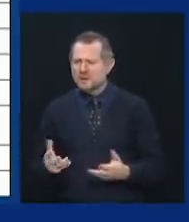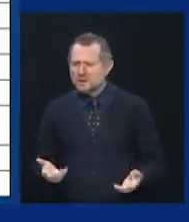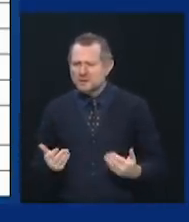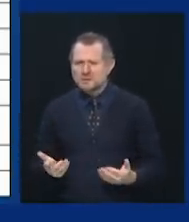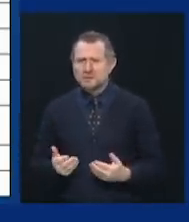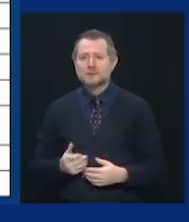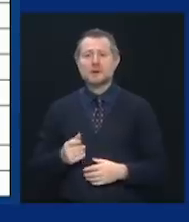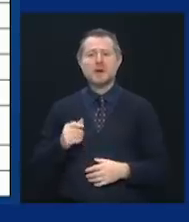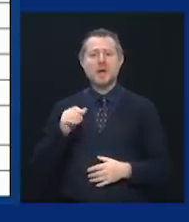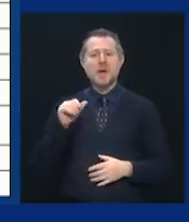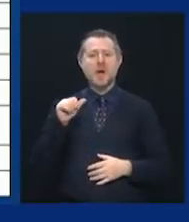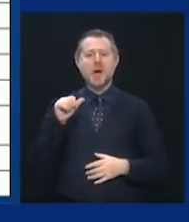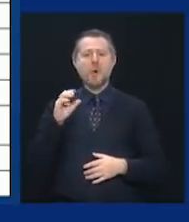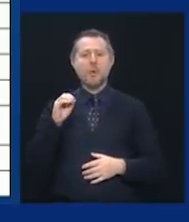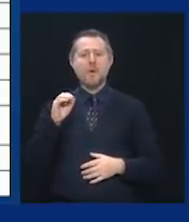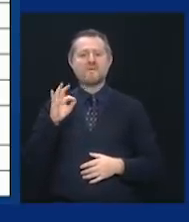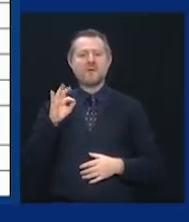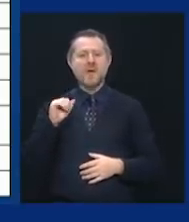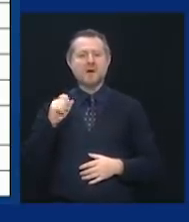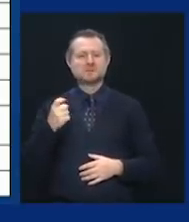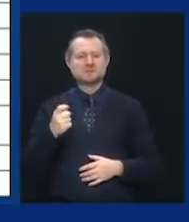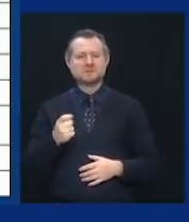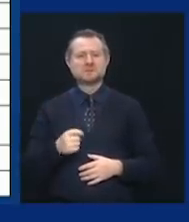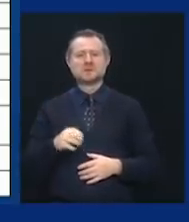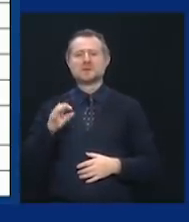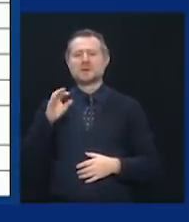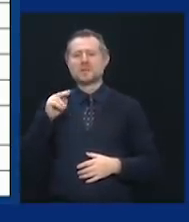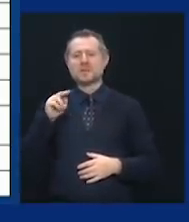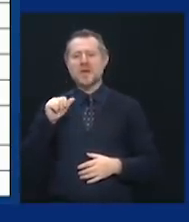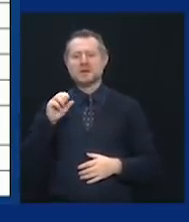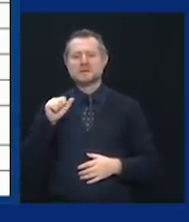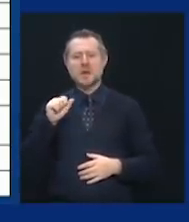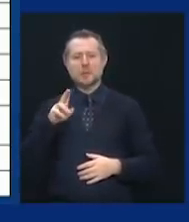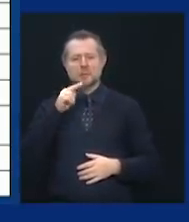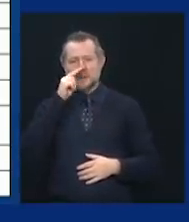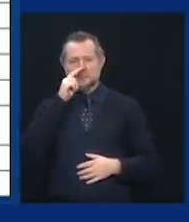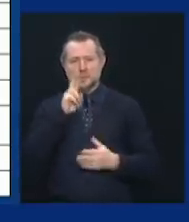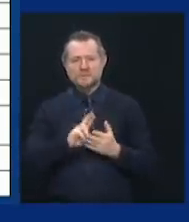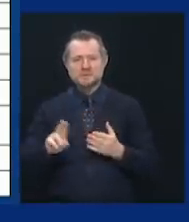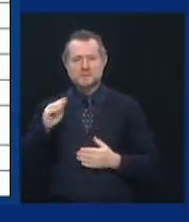Fox, Nassau University, 19%.